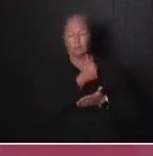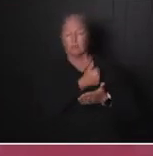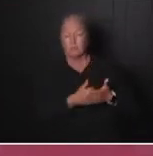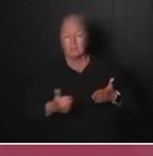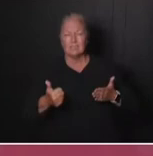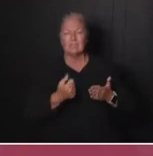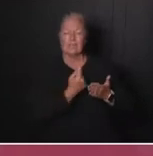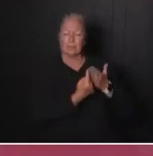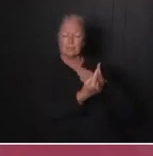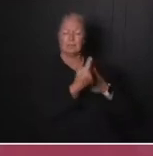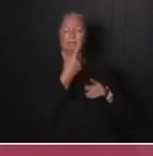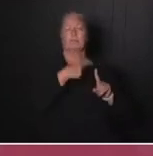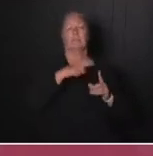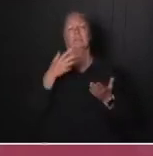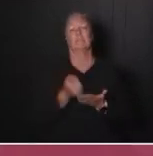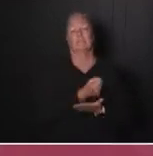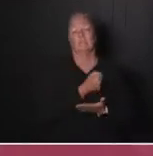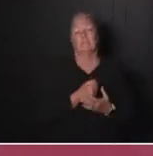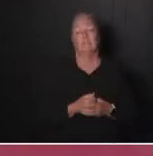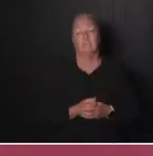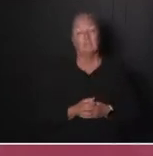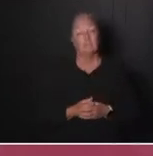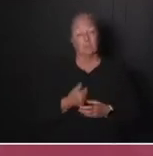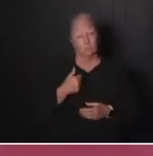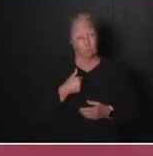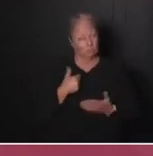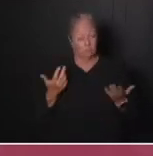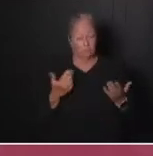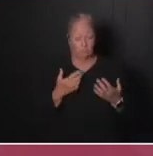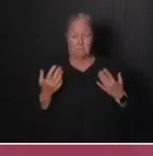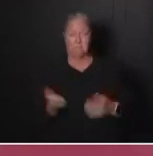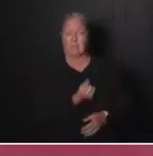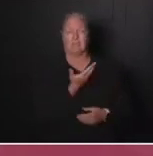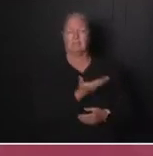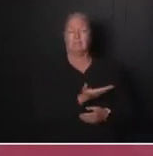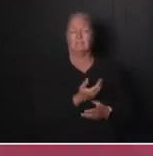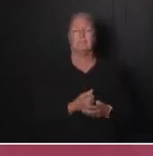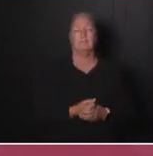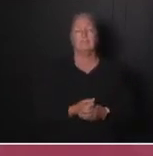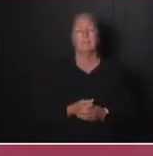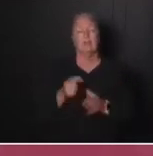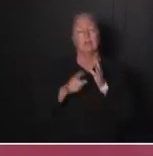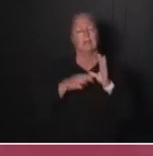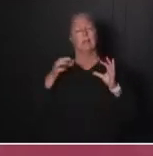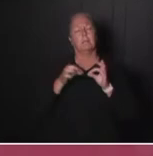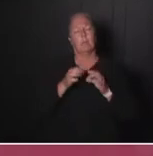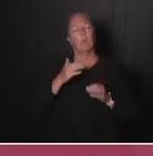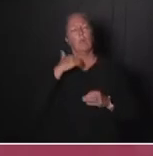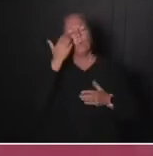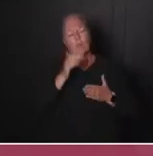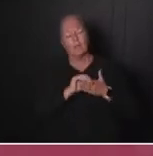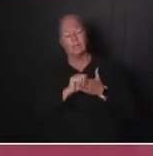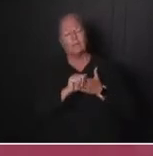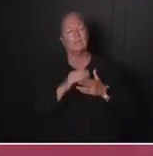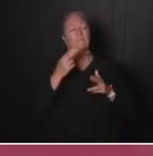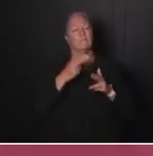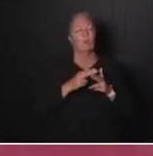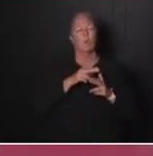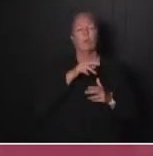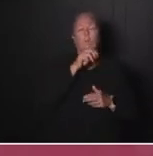independence, and safety. These aims are indivisible. Labor has always led on gender